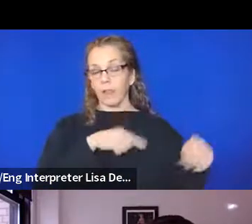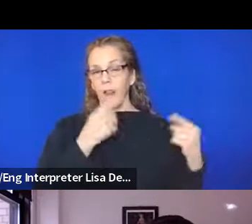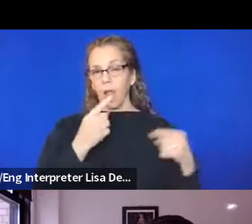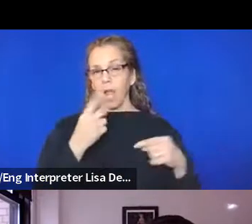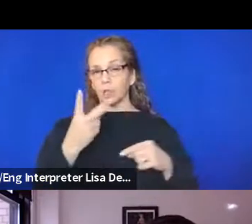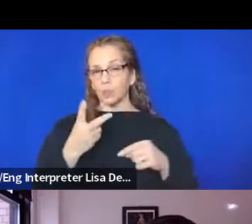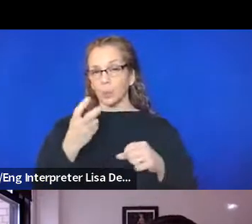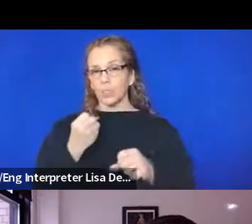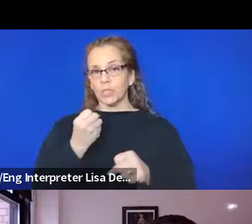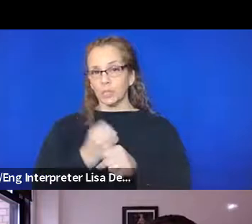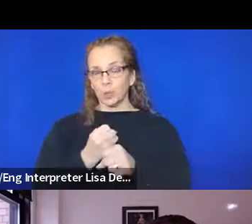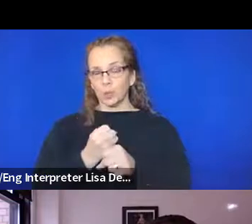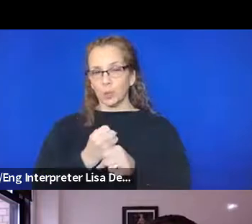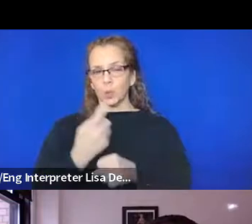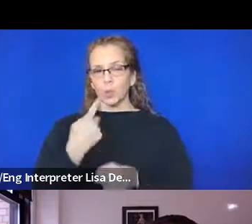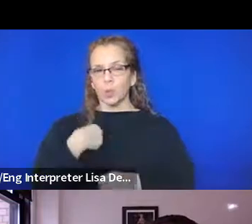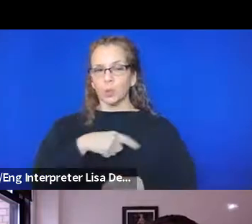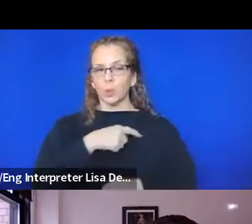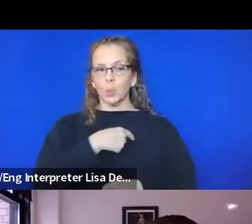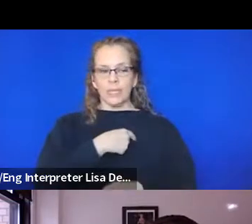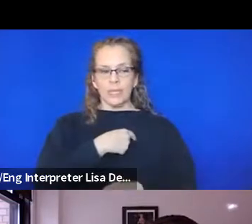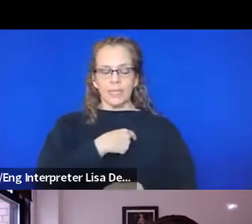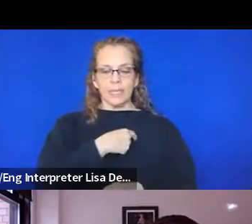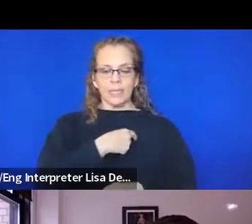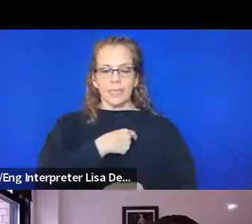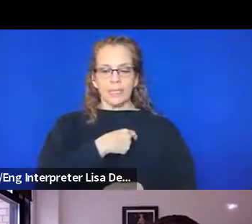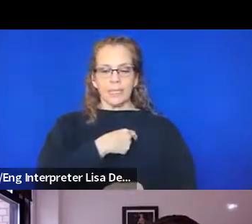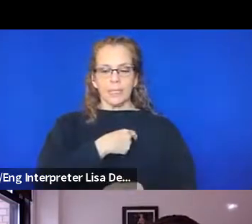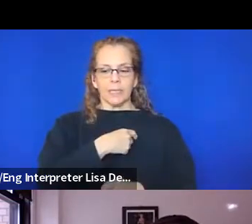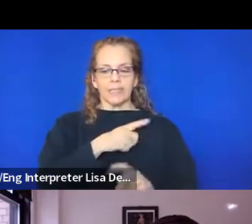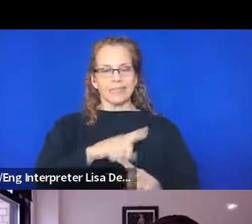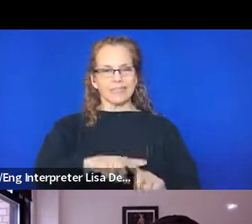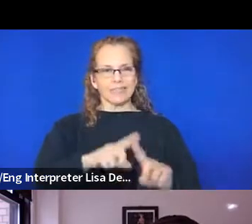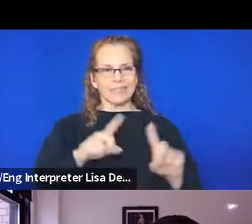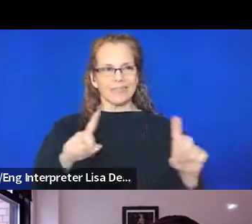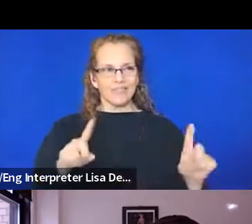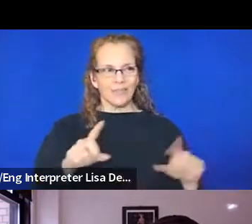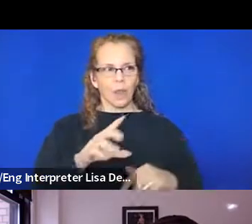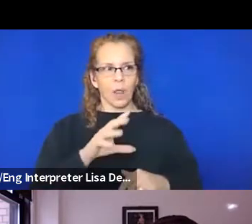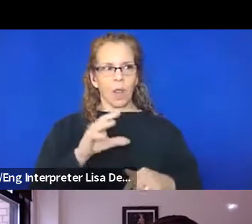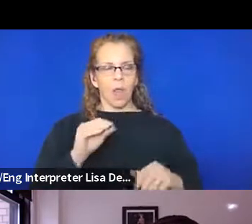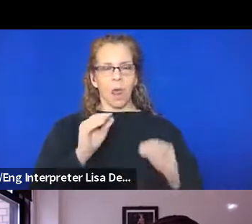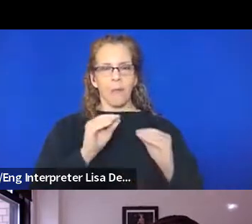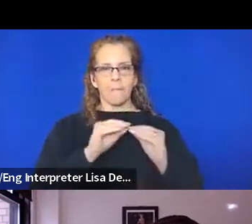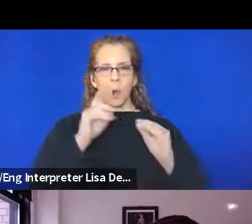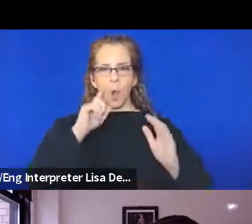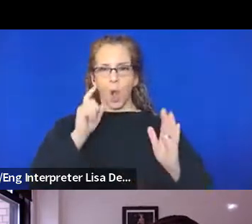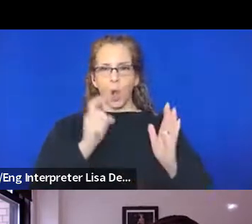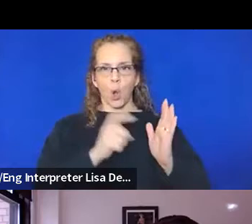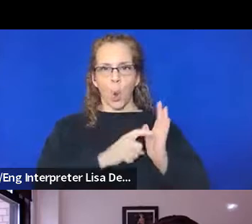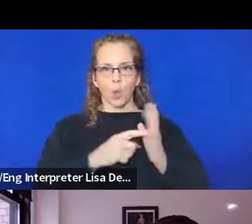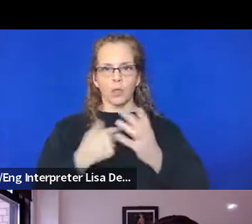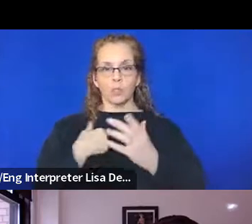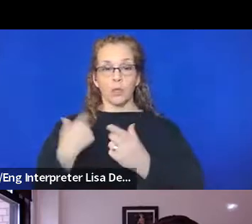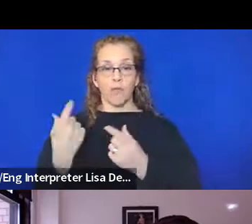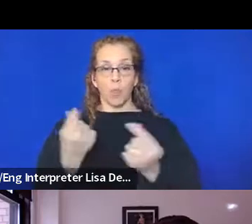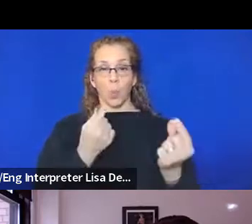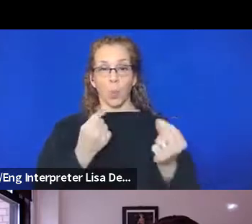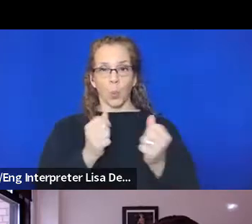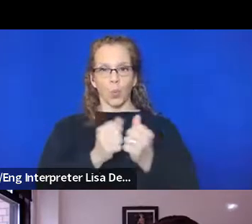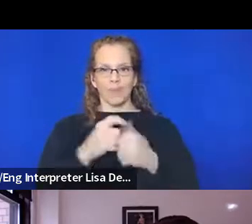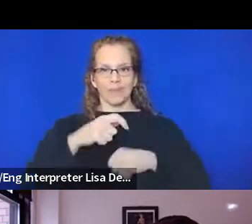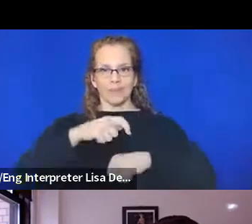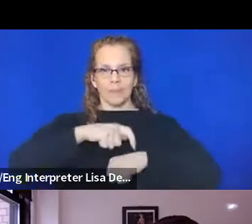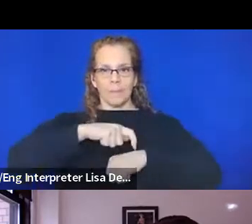we've become differently and I think more highly attuned across the board to how we are spending our time.